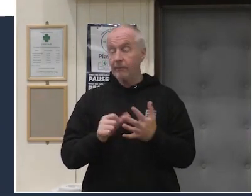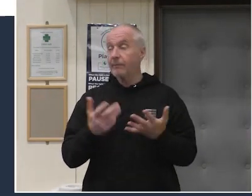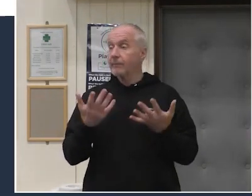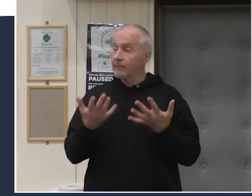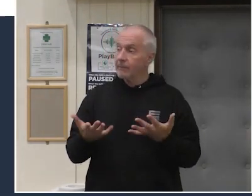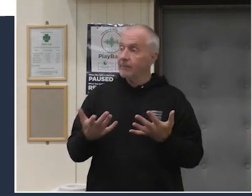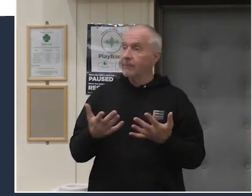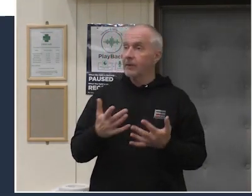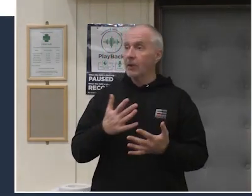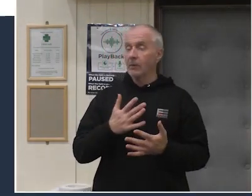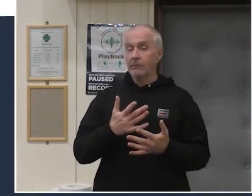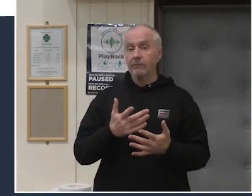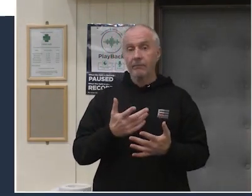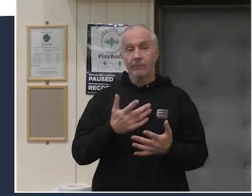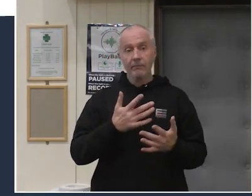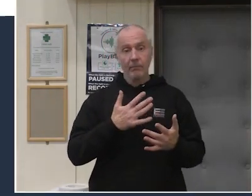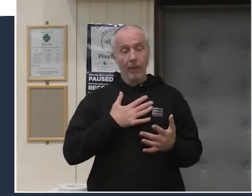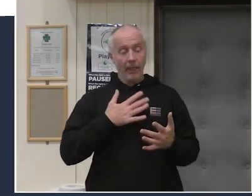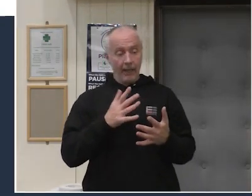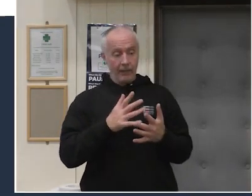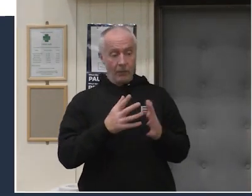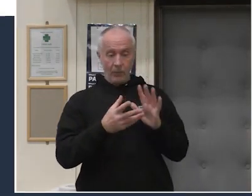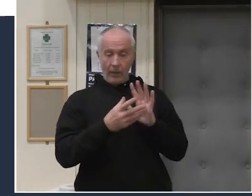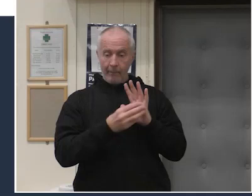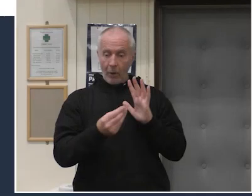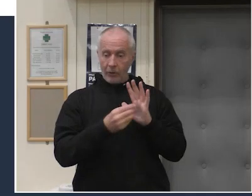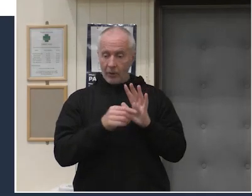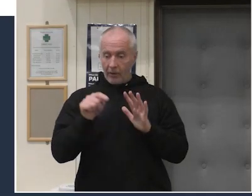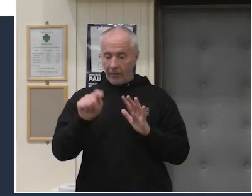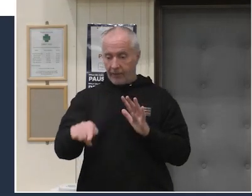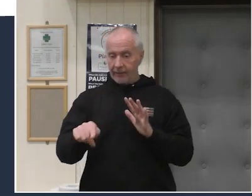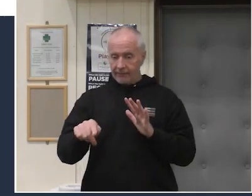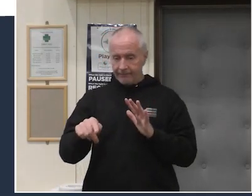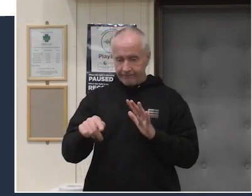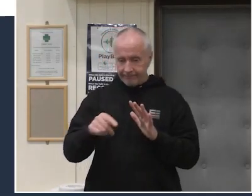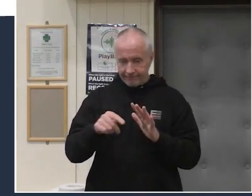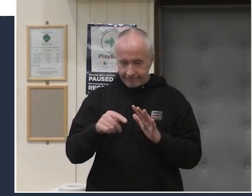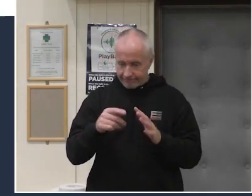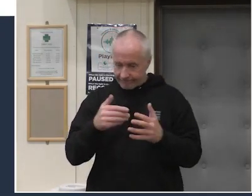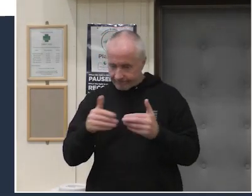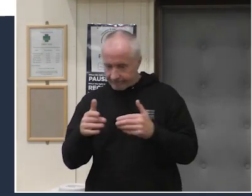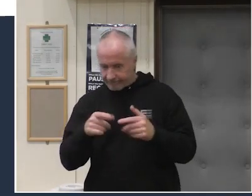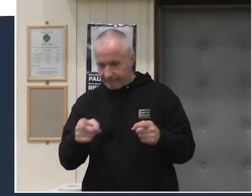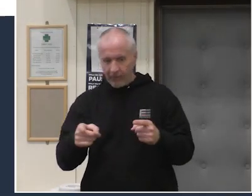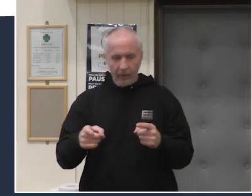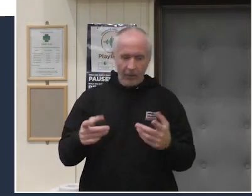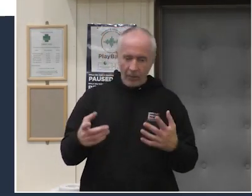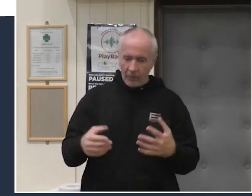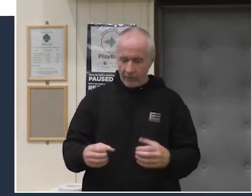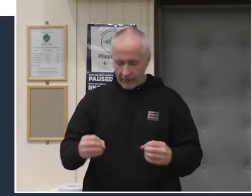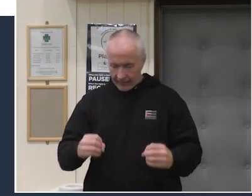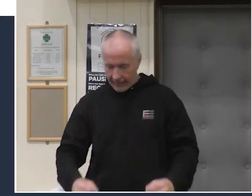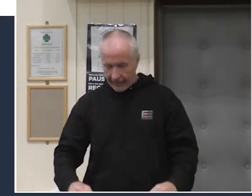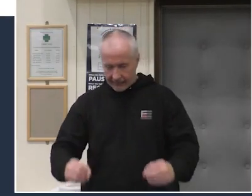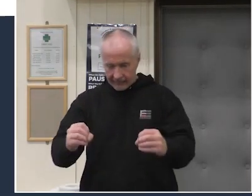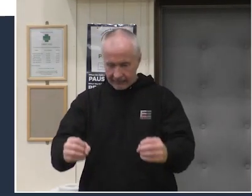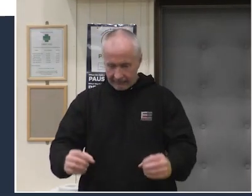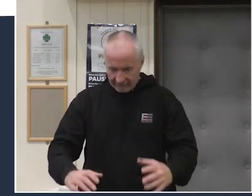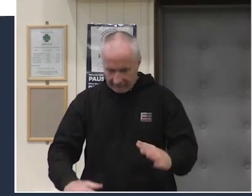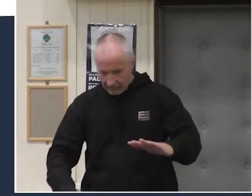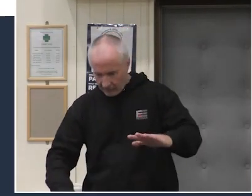that fixes it all on its own without having to deal with these legs of infinite variability.